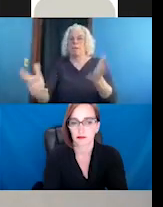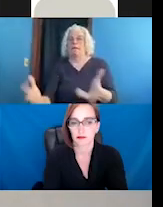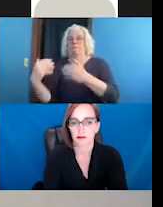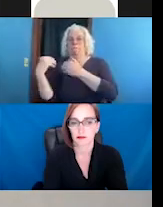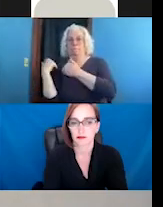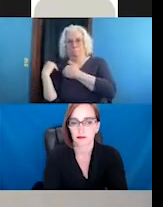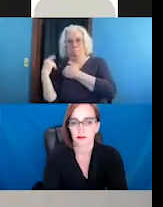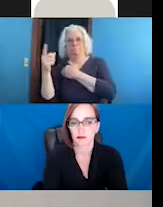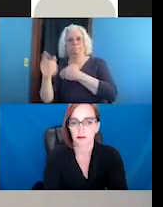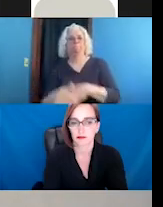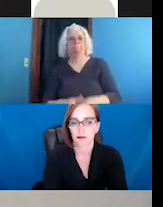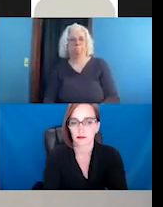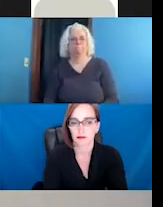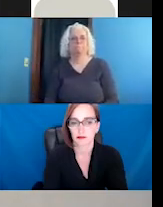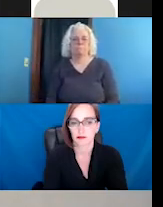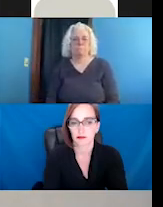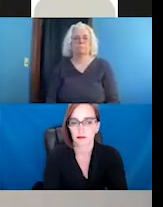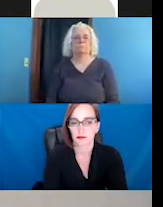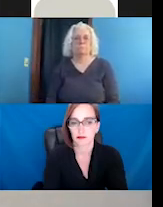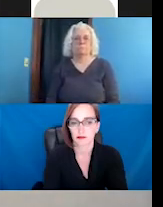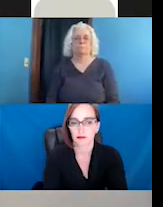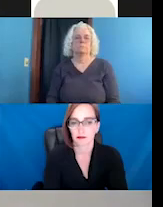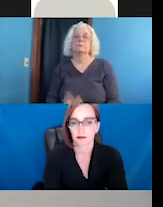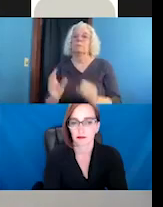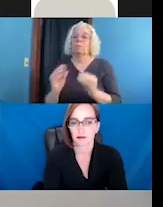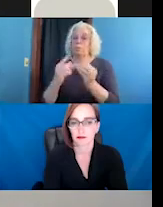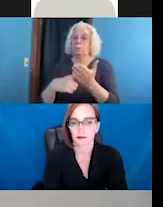So lots more to come.